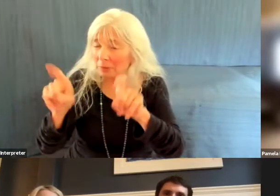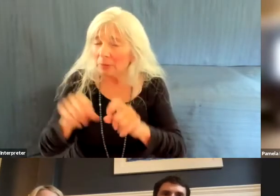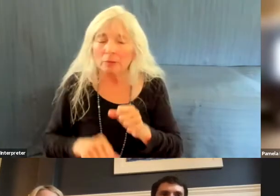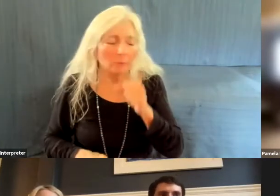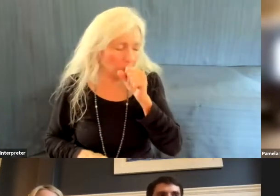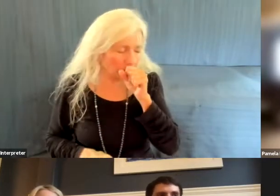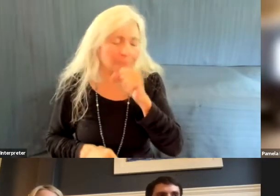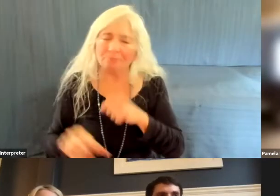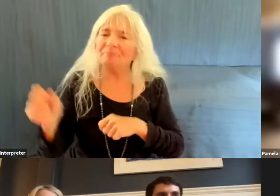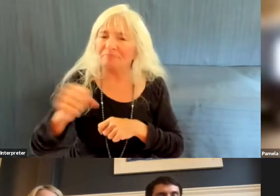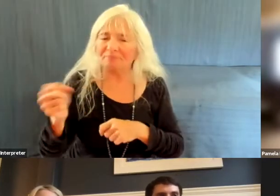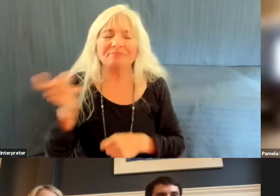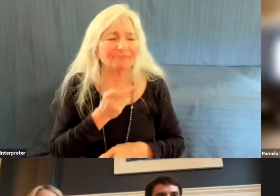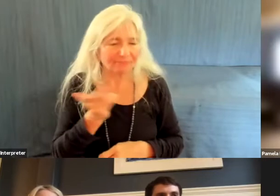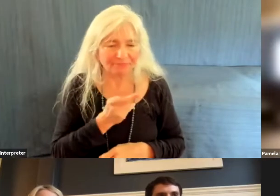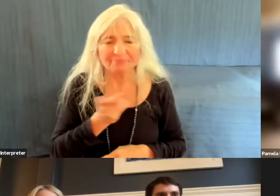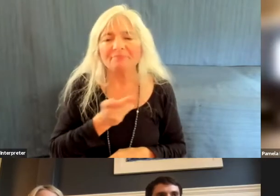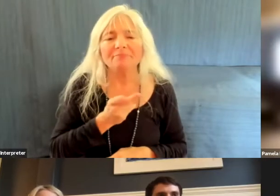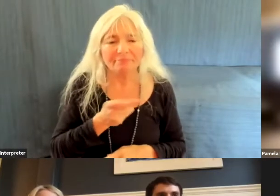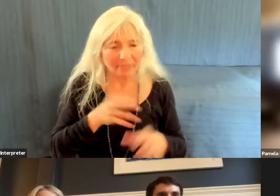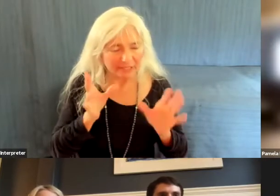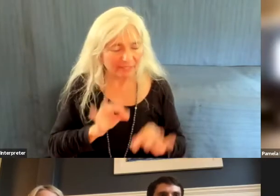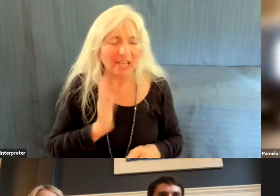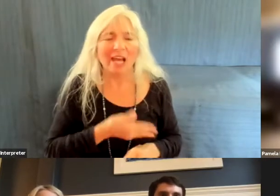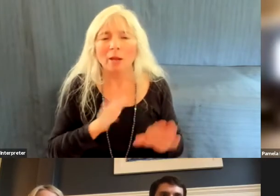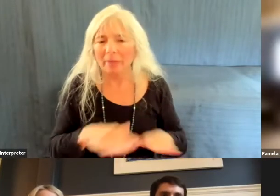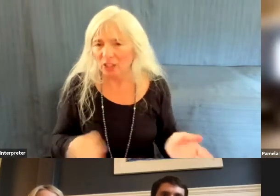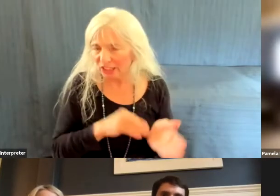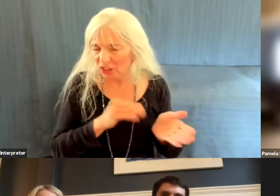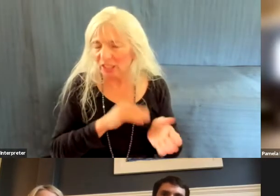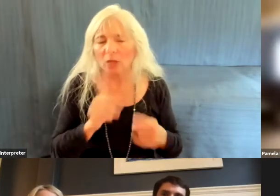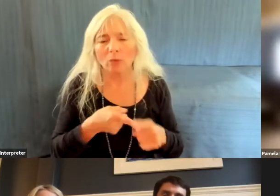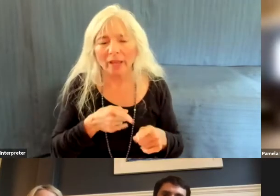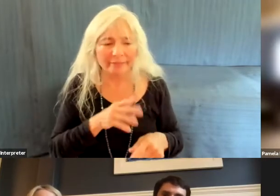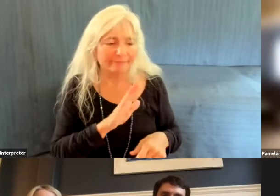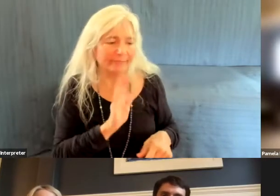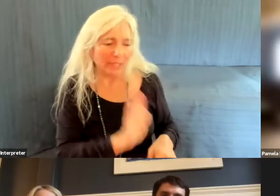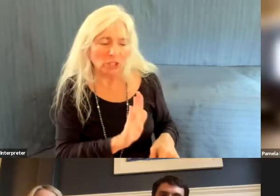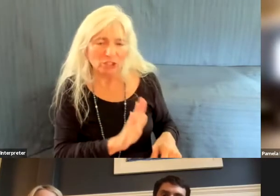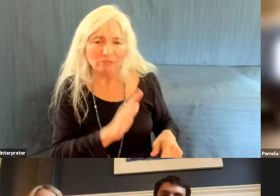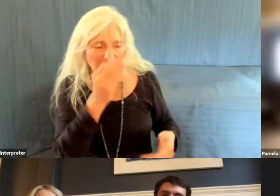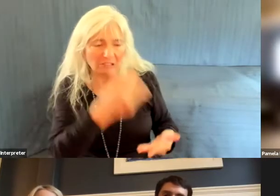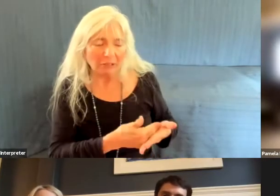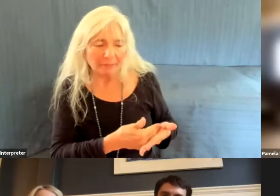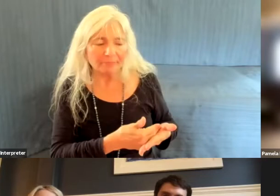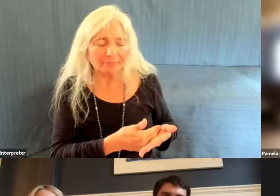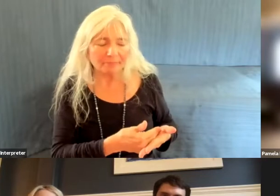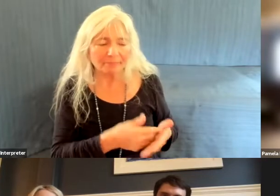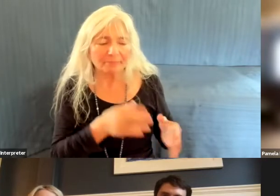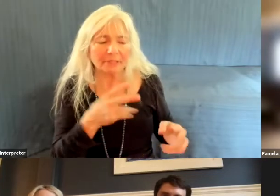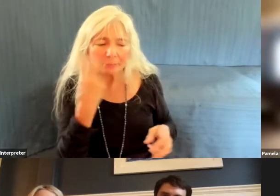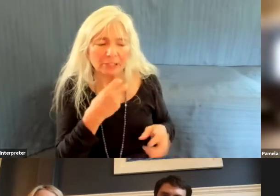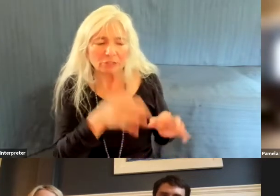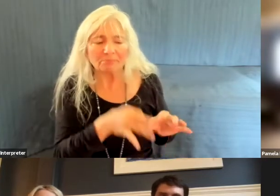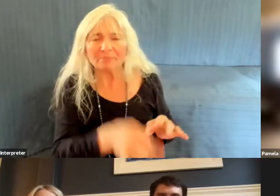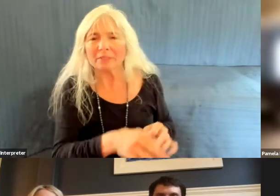Yeah, so we definitely got our pediatrician, when his speech was delayed, gave him a PDD NOS, which is,